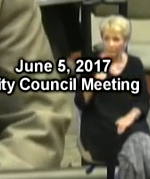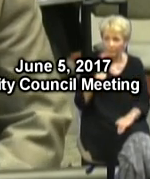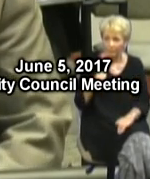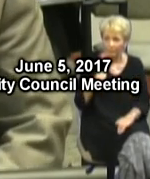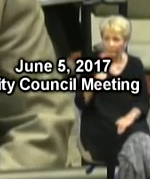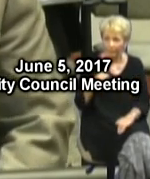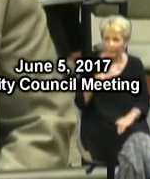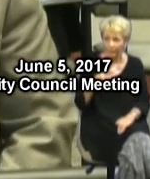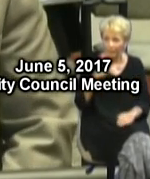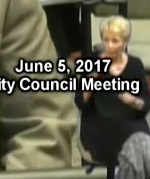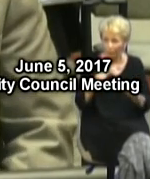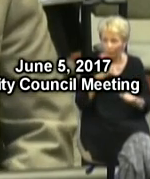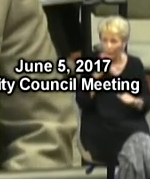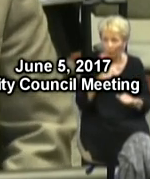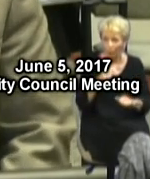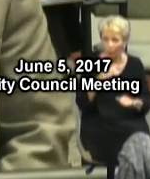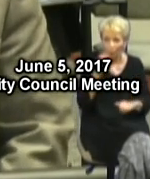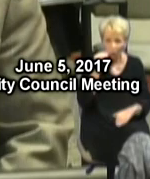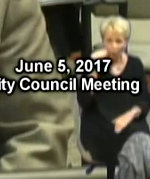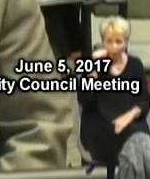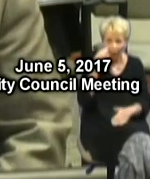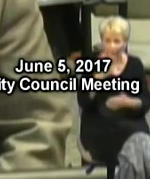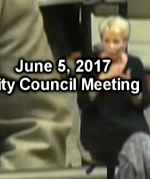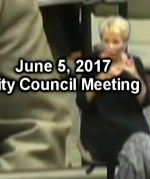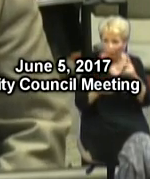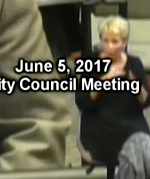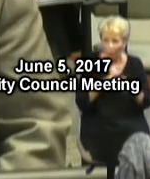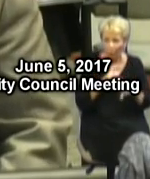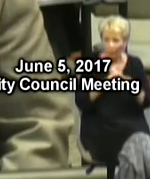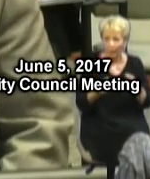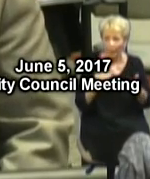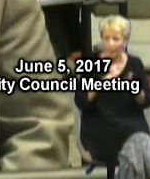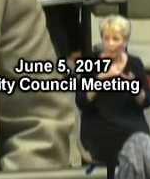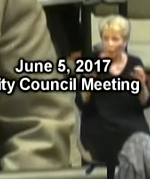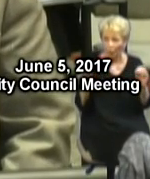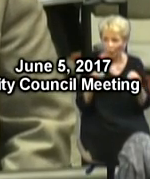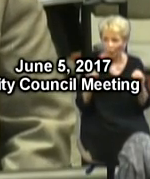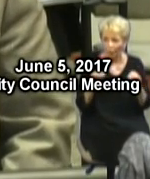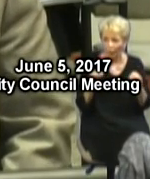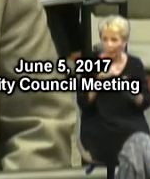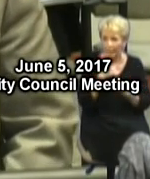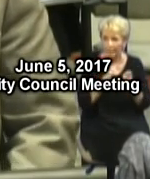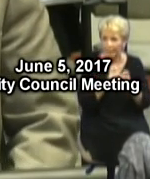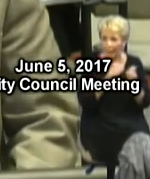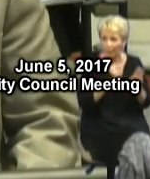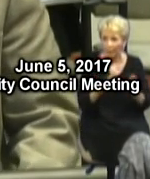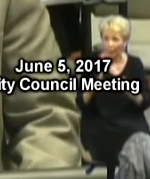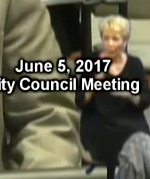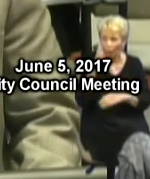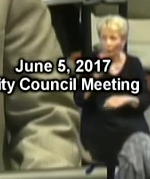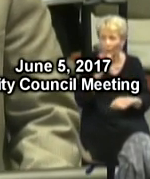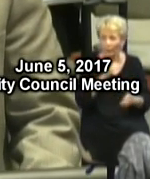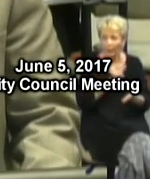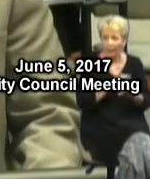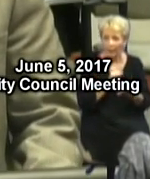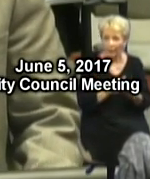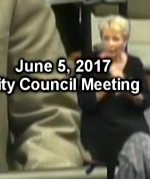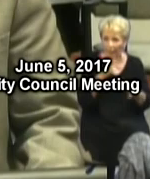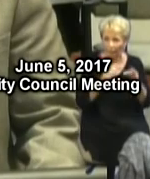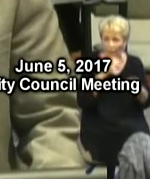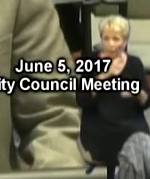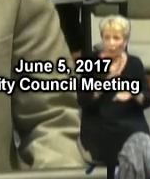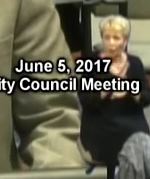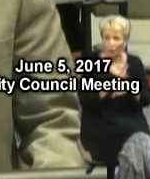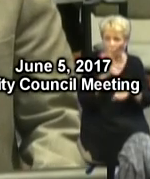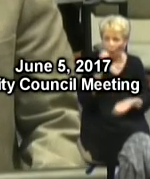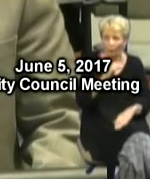Indications have been that it could be residential of some sort, but there's been no exact plan. But it would be if there were commercial,